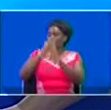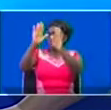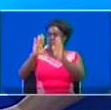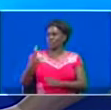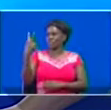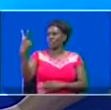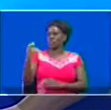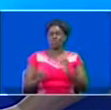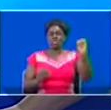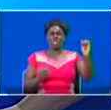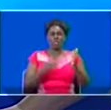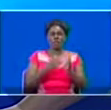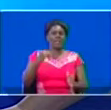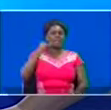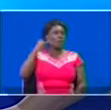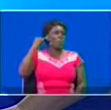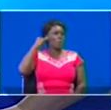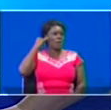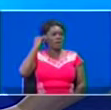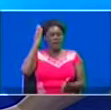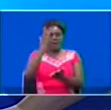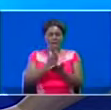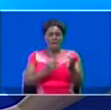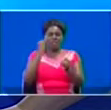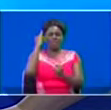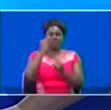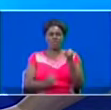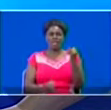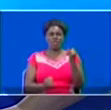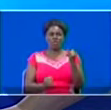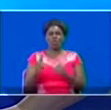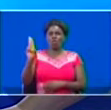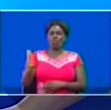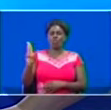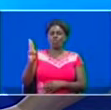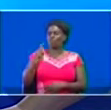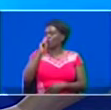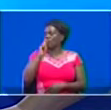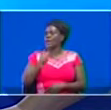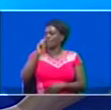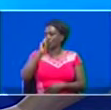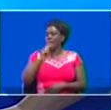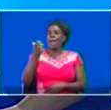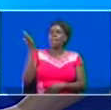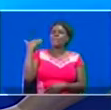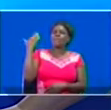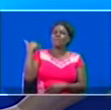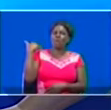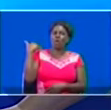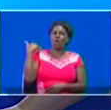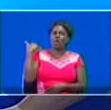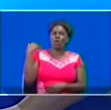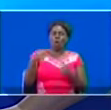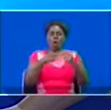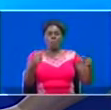win over Nakuru Allstars during their semi-final Super Cup clash at Uhuru Stadium, Dar es Salaam. In an earlier clash, their arch-rivals